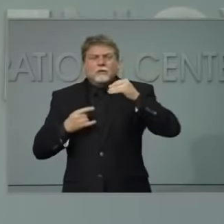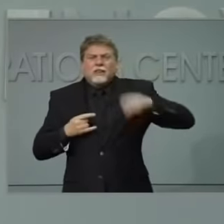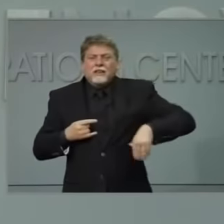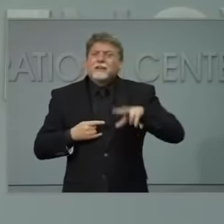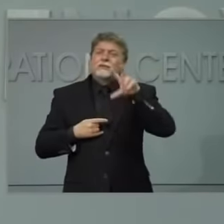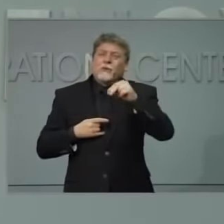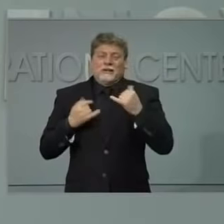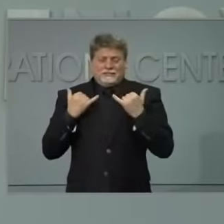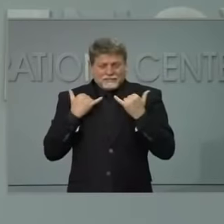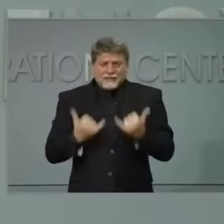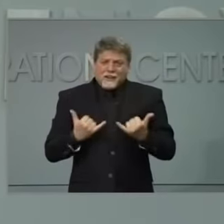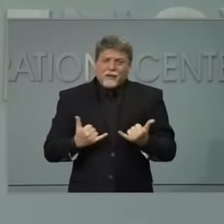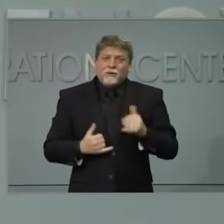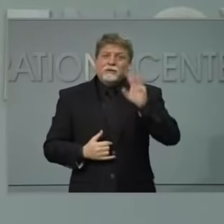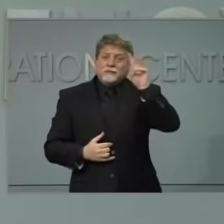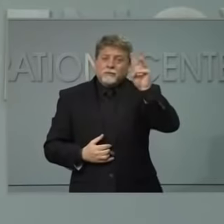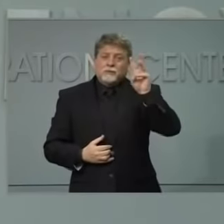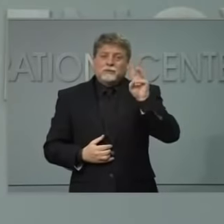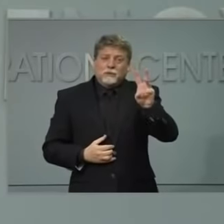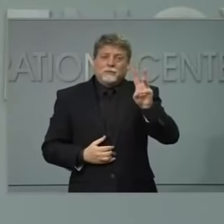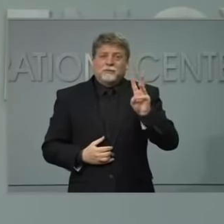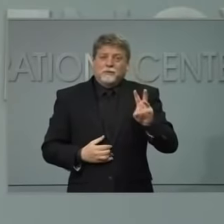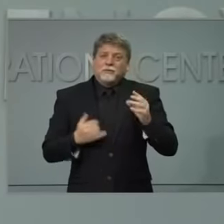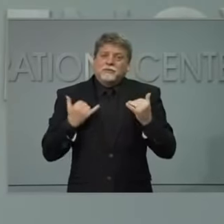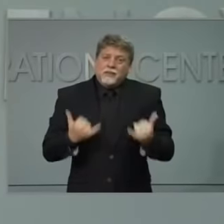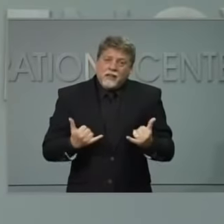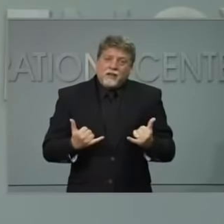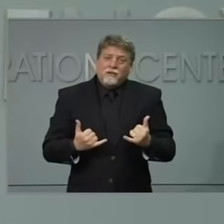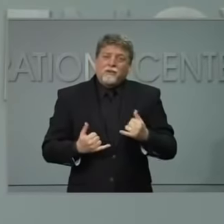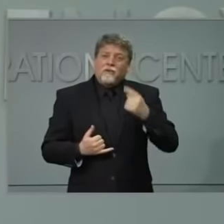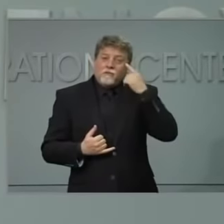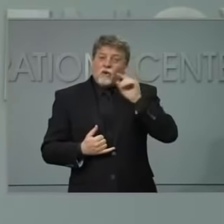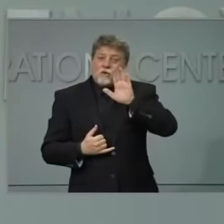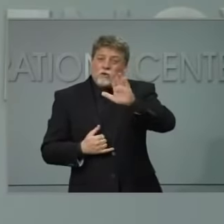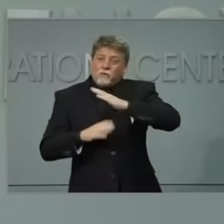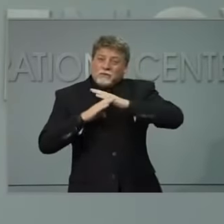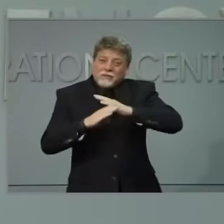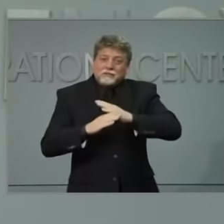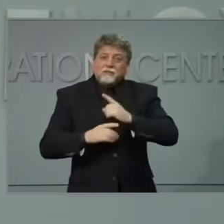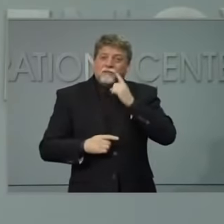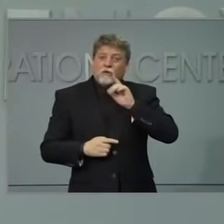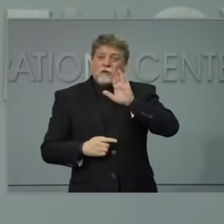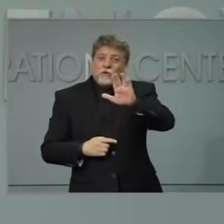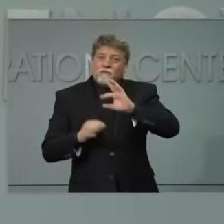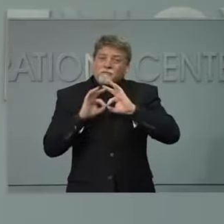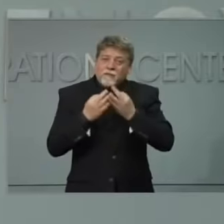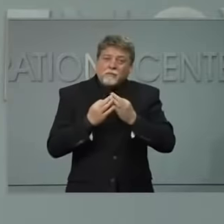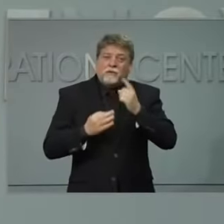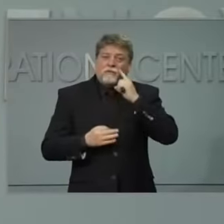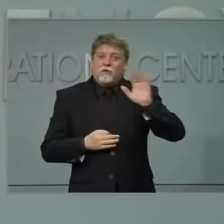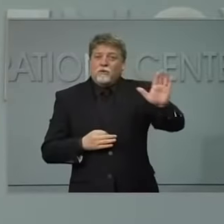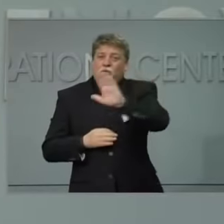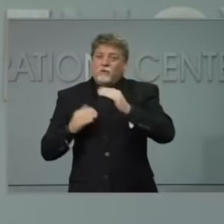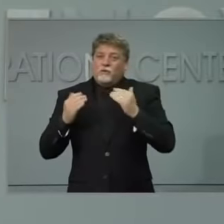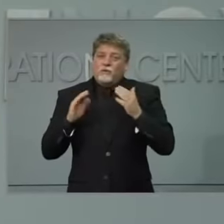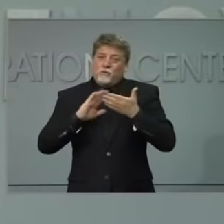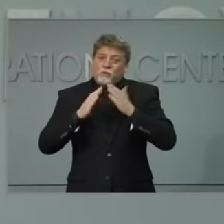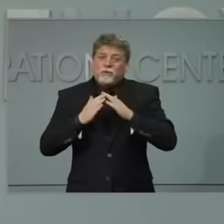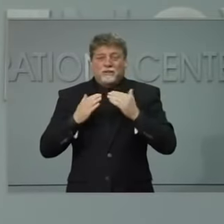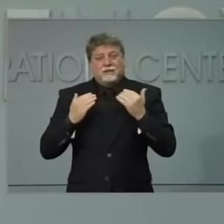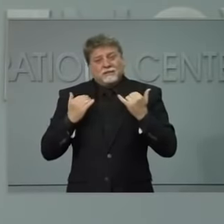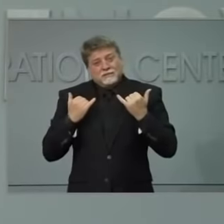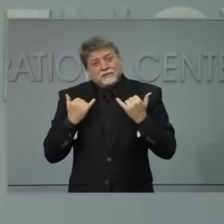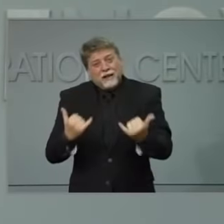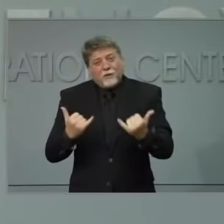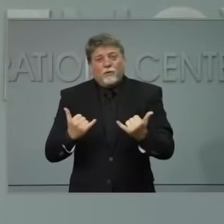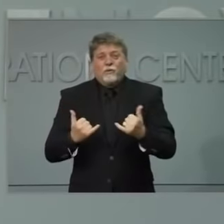now. Protect yourself, your loved ones, and your community right now. Your actions can keep people